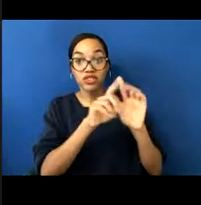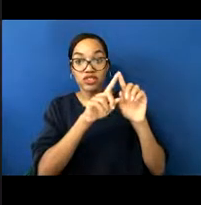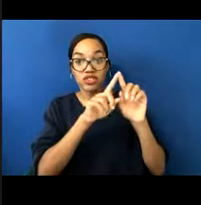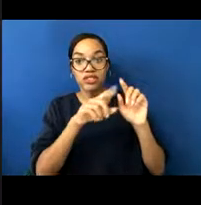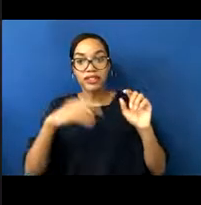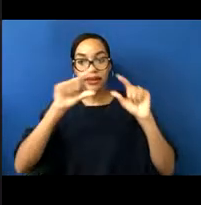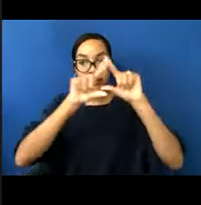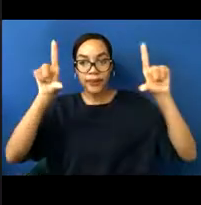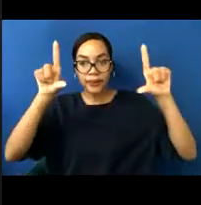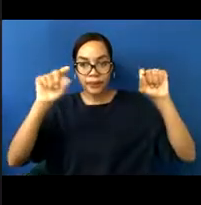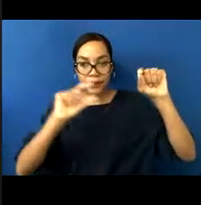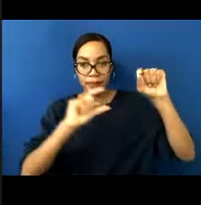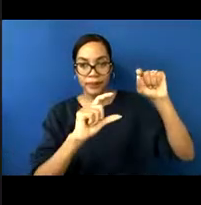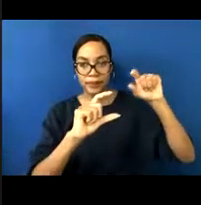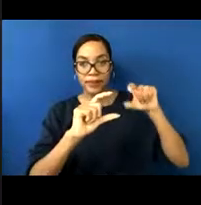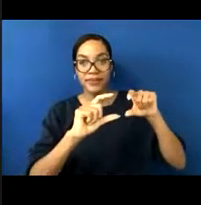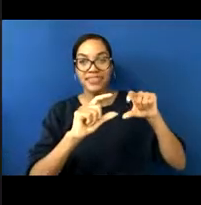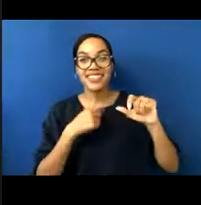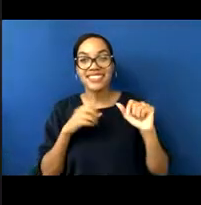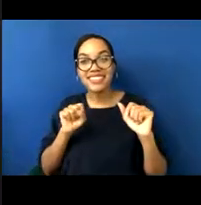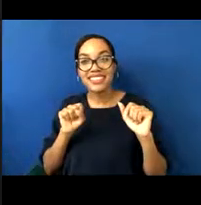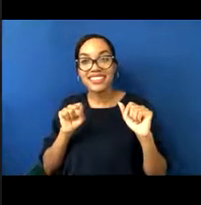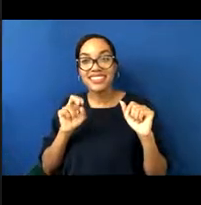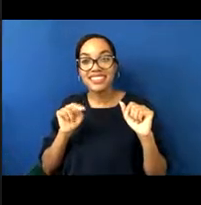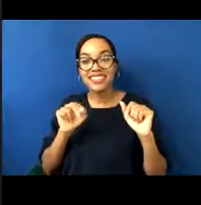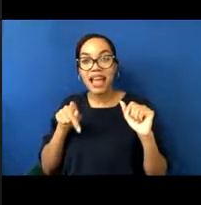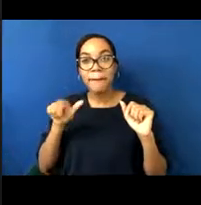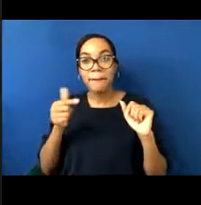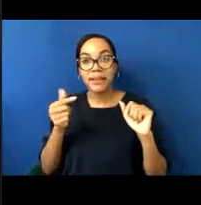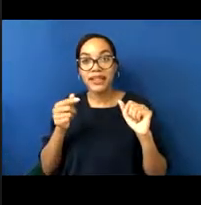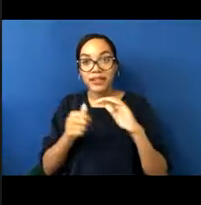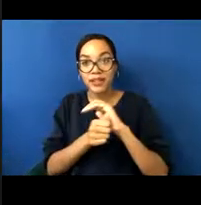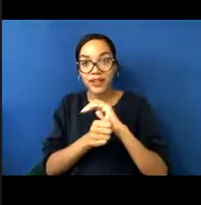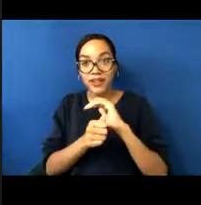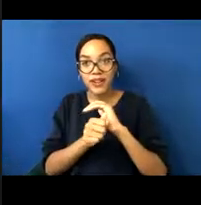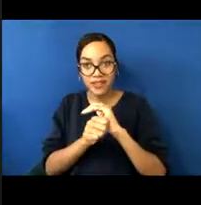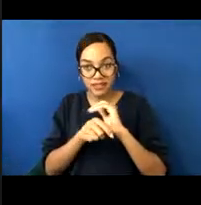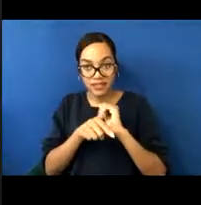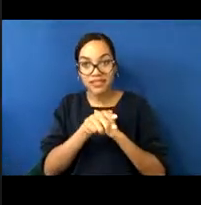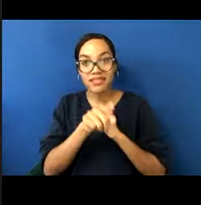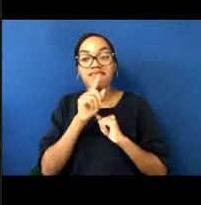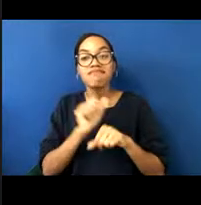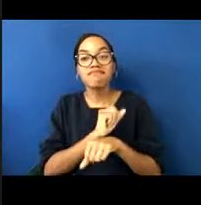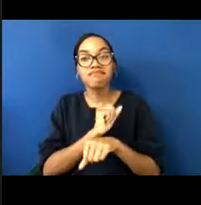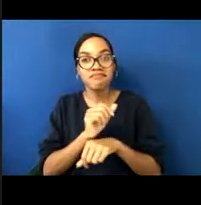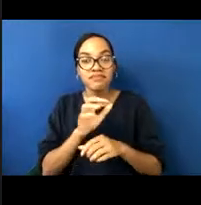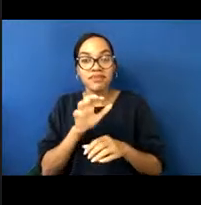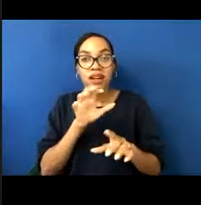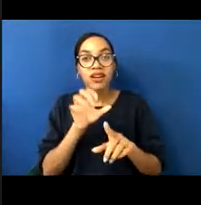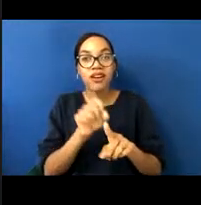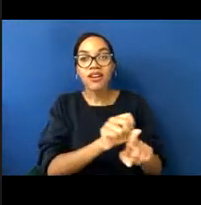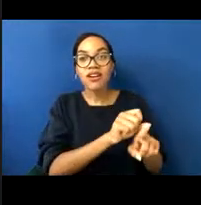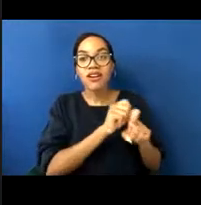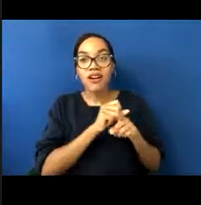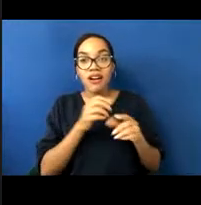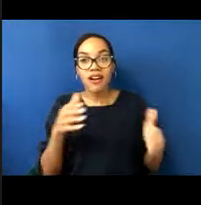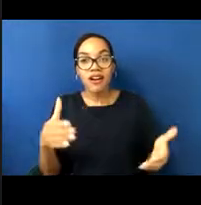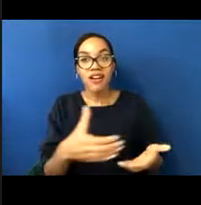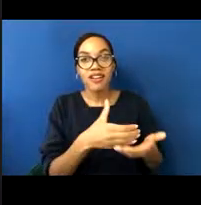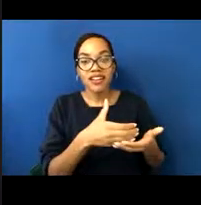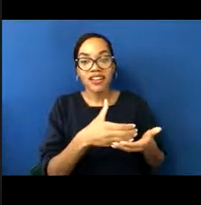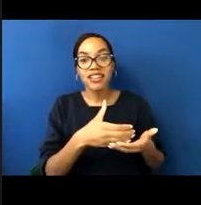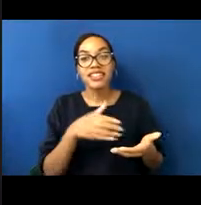that picture in the middle there is a snapping turtle. And I tracked turtles in a freshwater impoundment near the Philadelphia airport. And